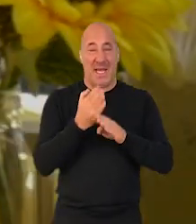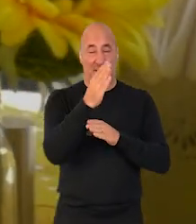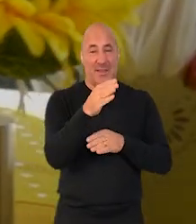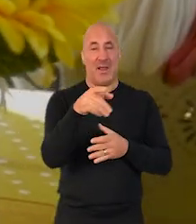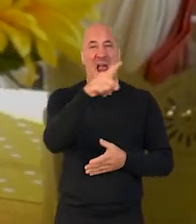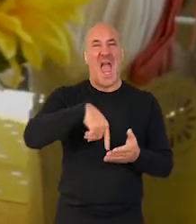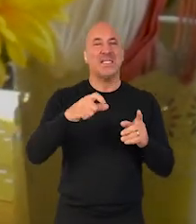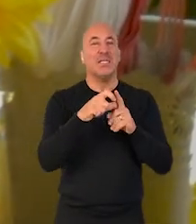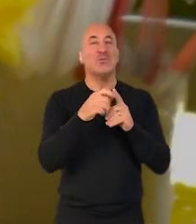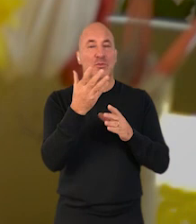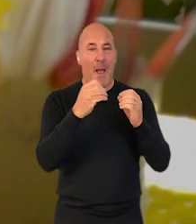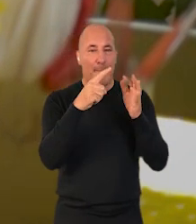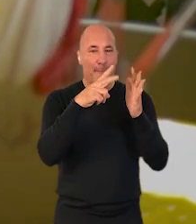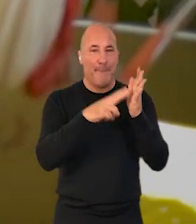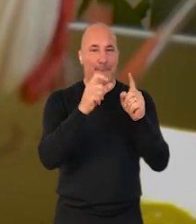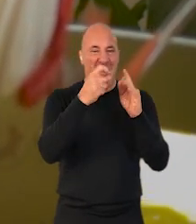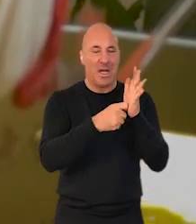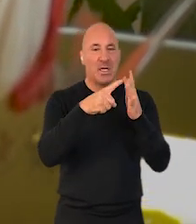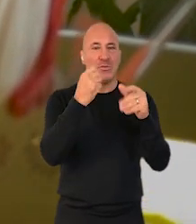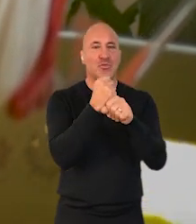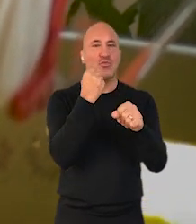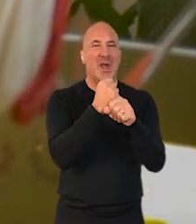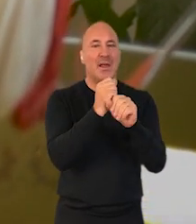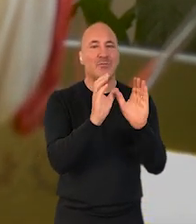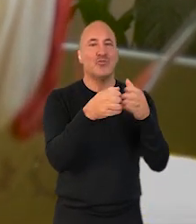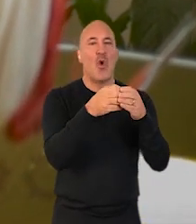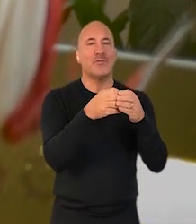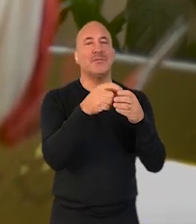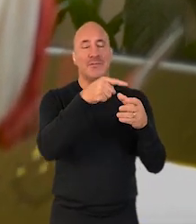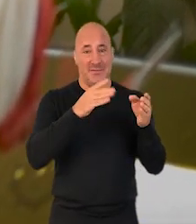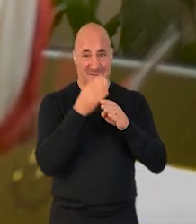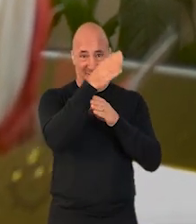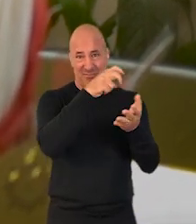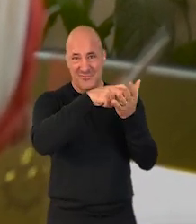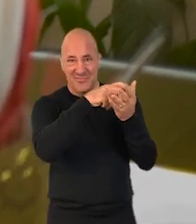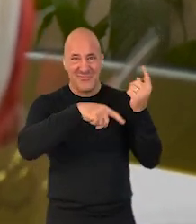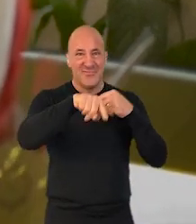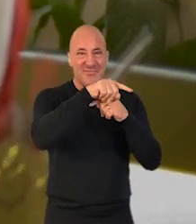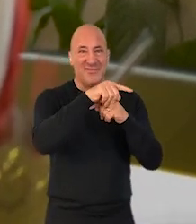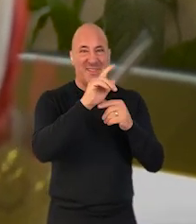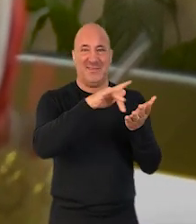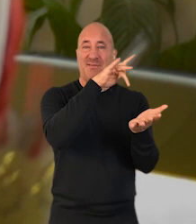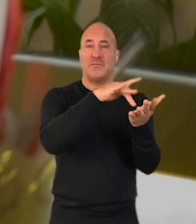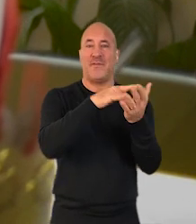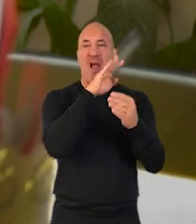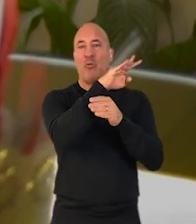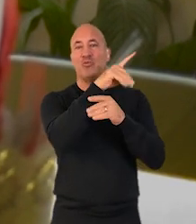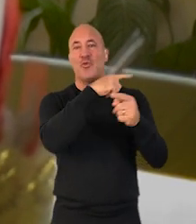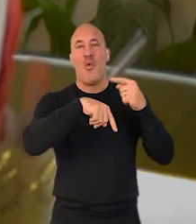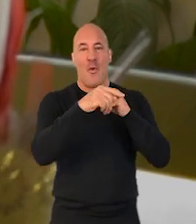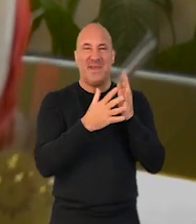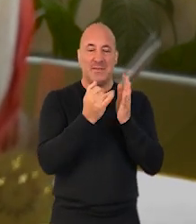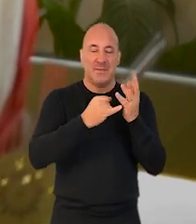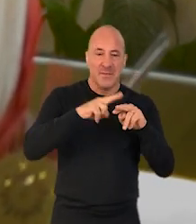we do cycling. They've just actually been to Bendrig Trust in the Lake District, which is an outward bound